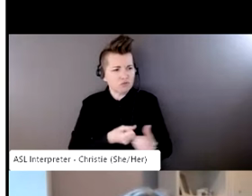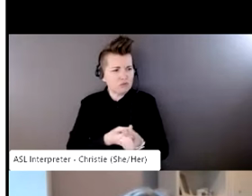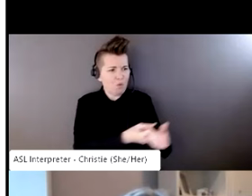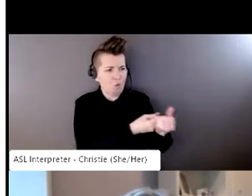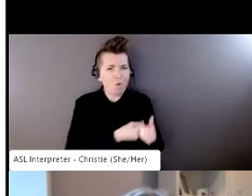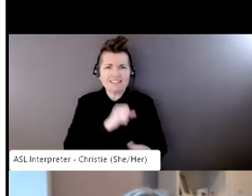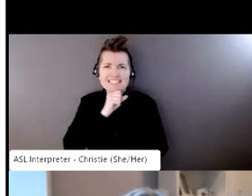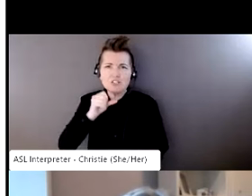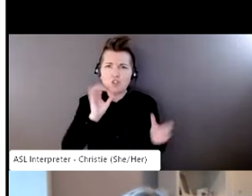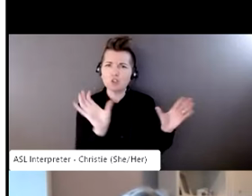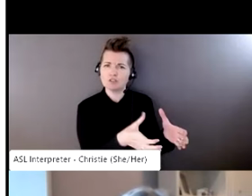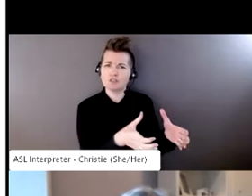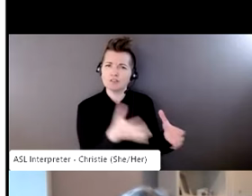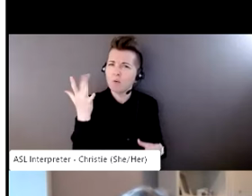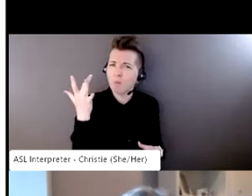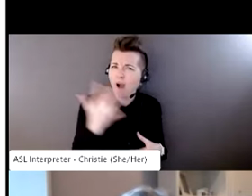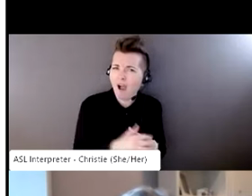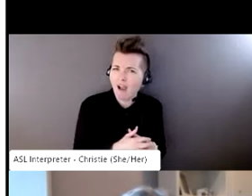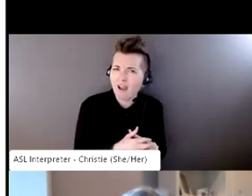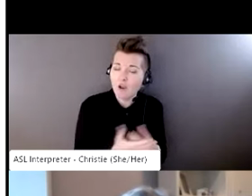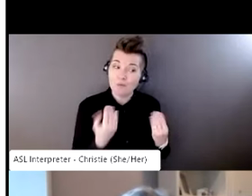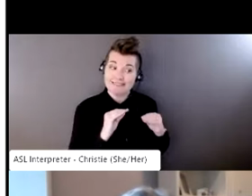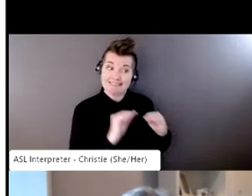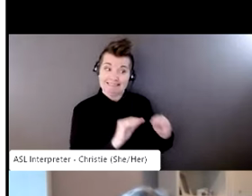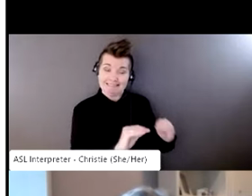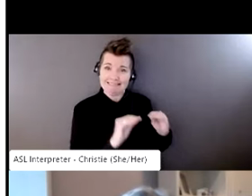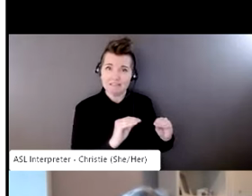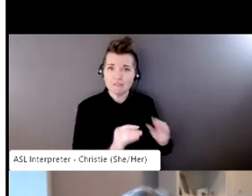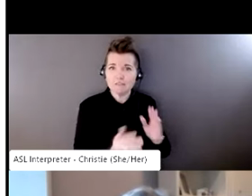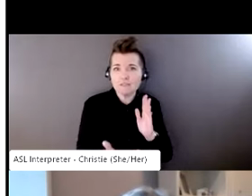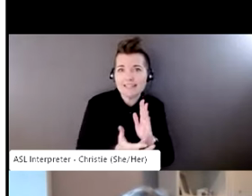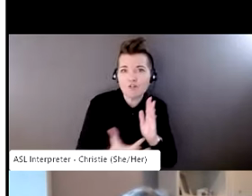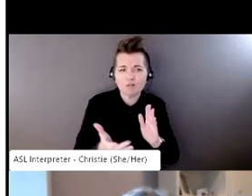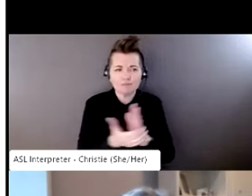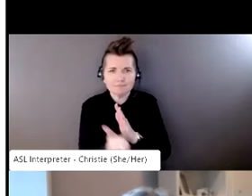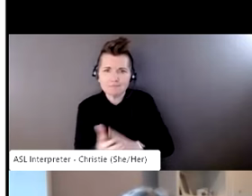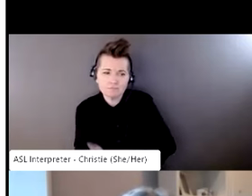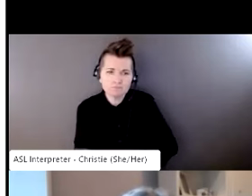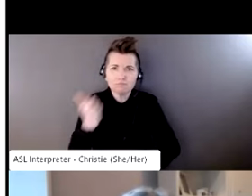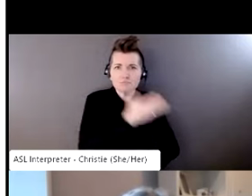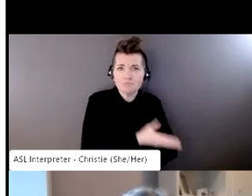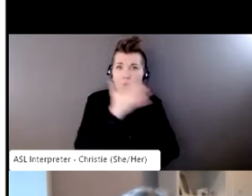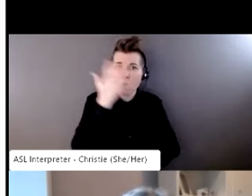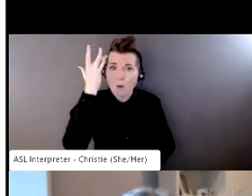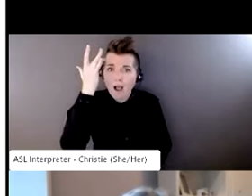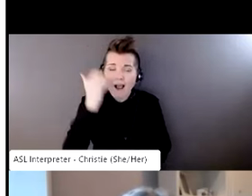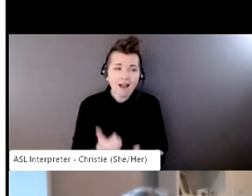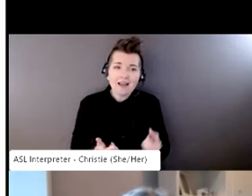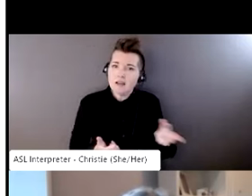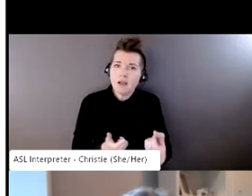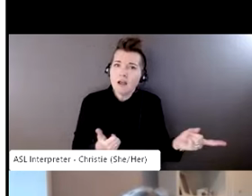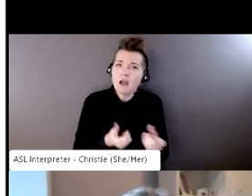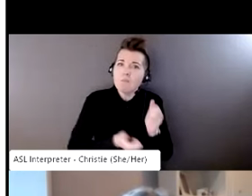using technology actually is something that has a purpose. So you don't want to learn about computers for computers'